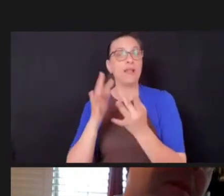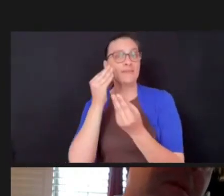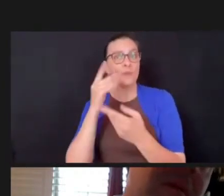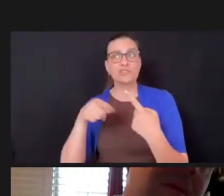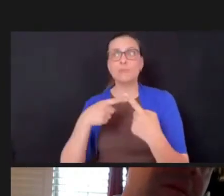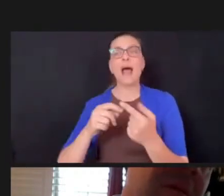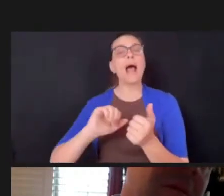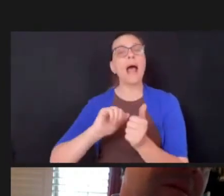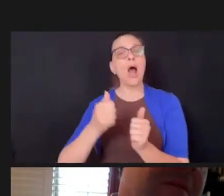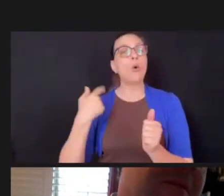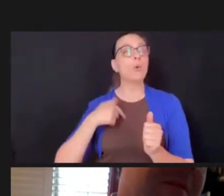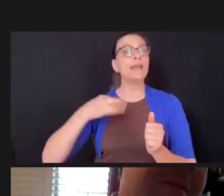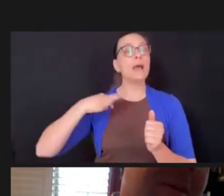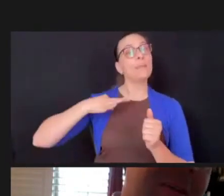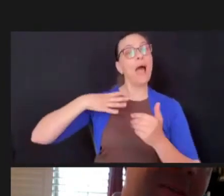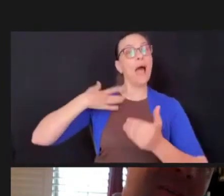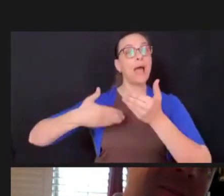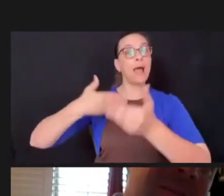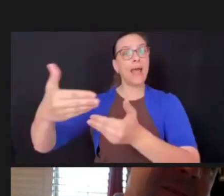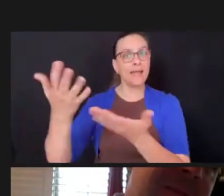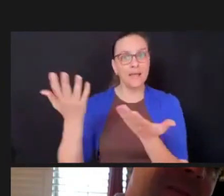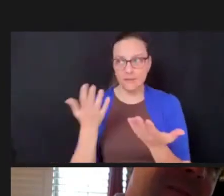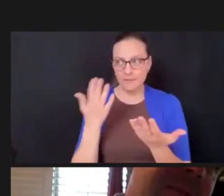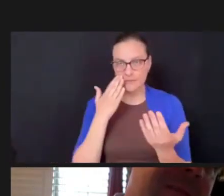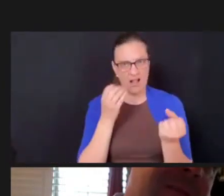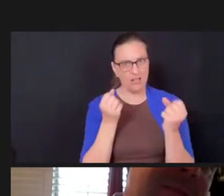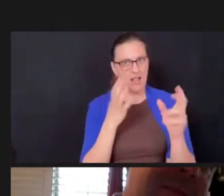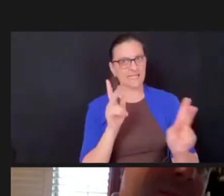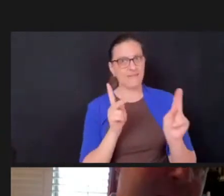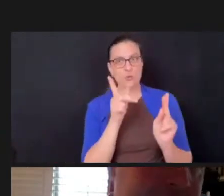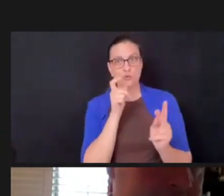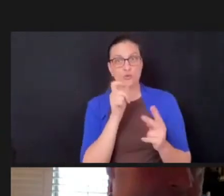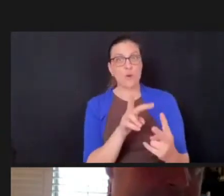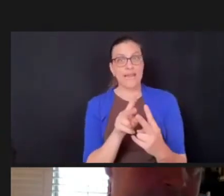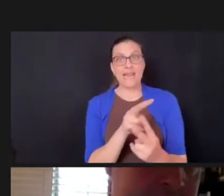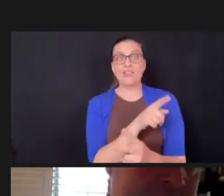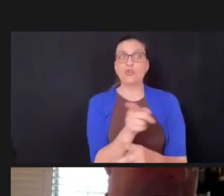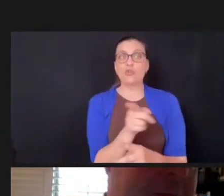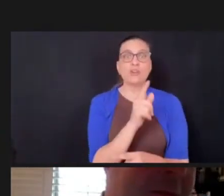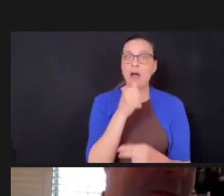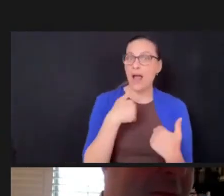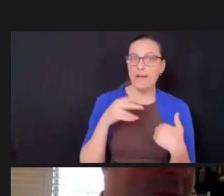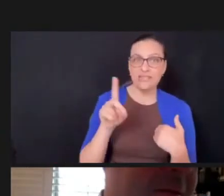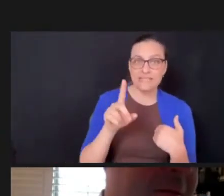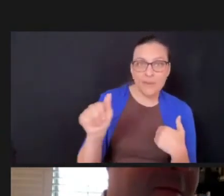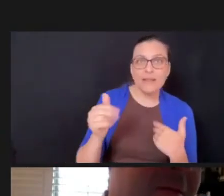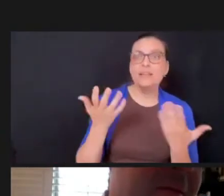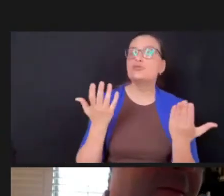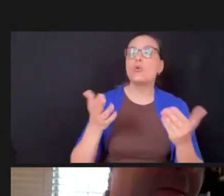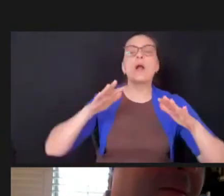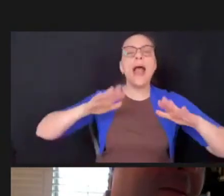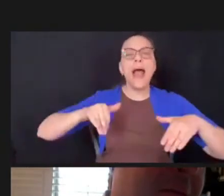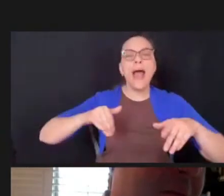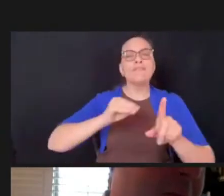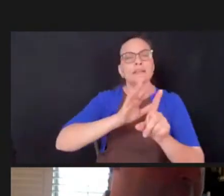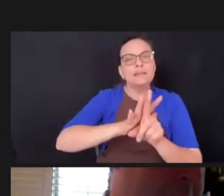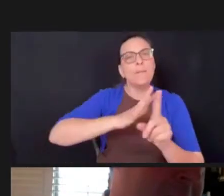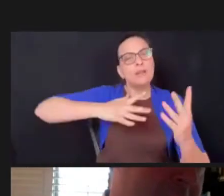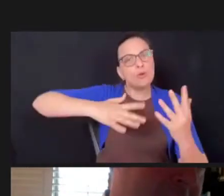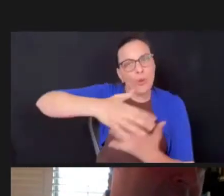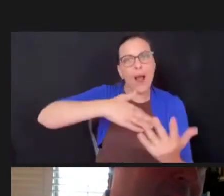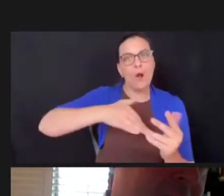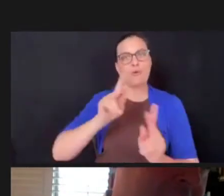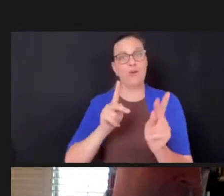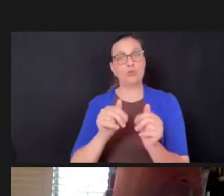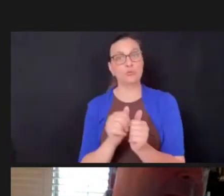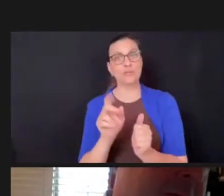And, lots of folks who either don't have disabilities or haven't been around folks with disabilities don't always